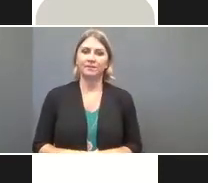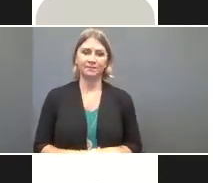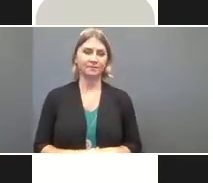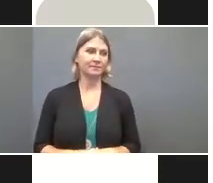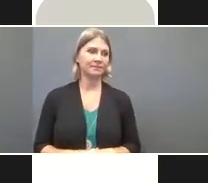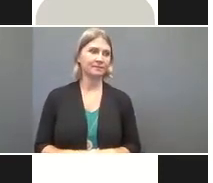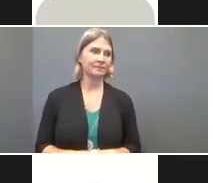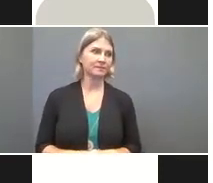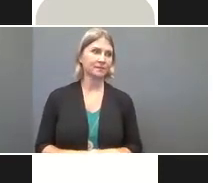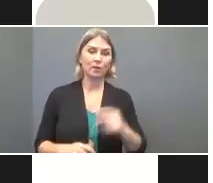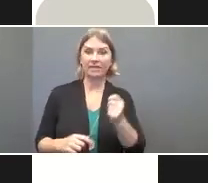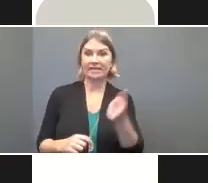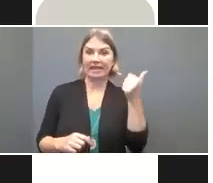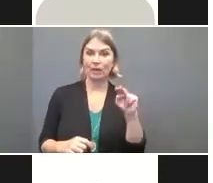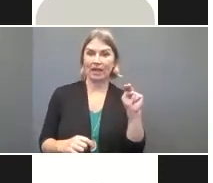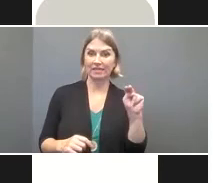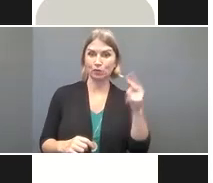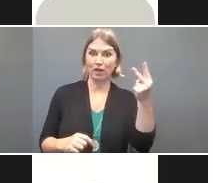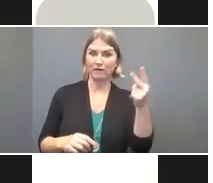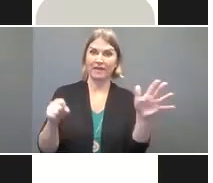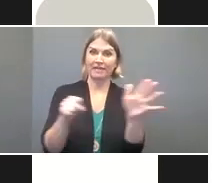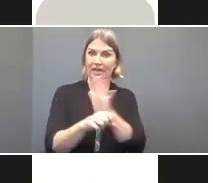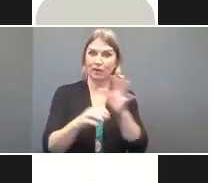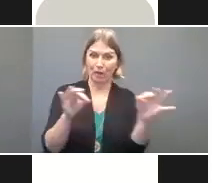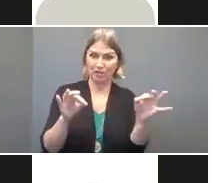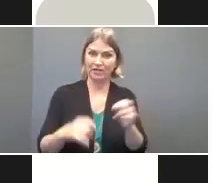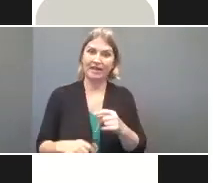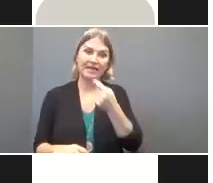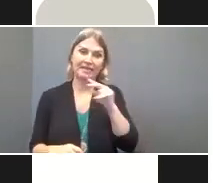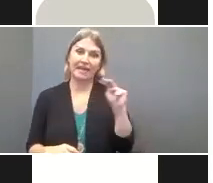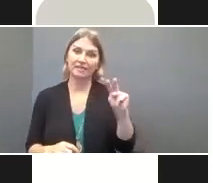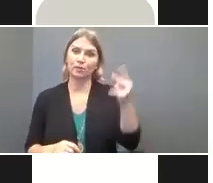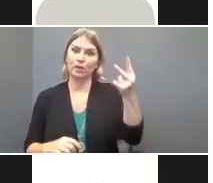We can take out n squared from the entire equation and say n squared times,